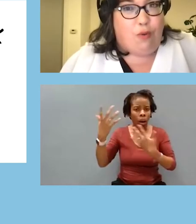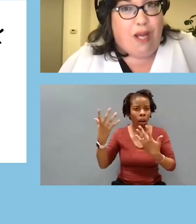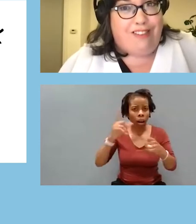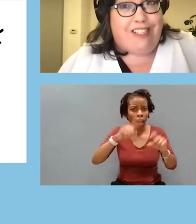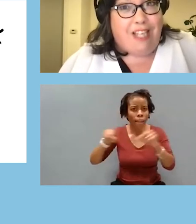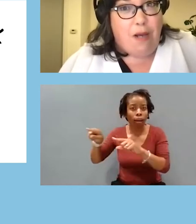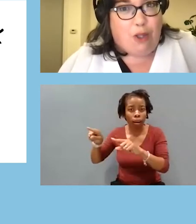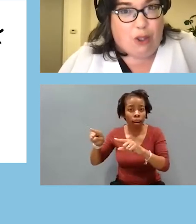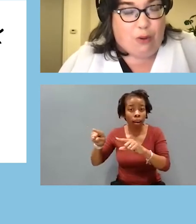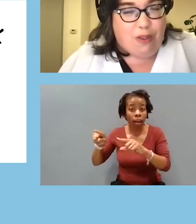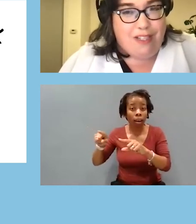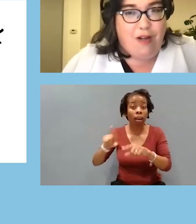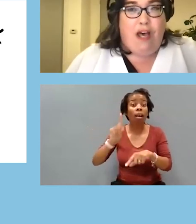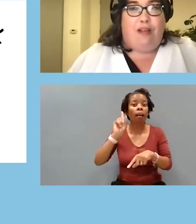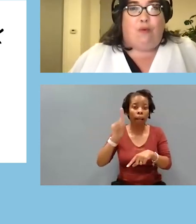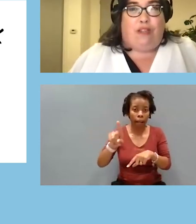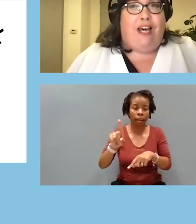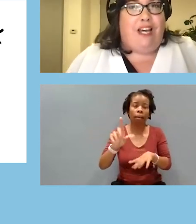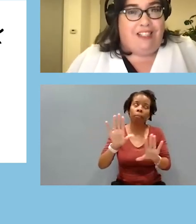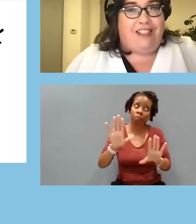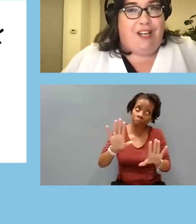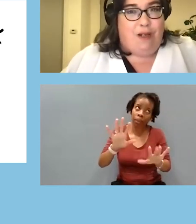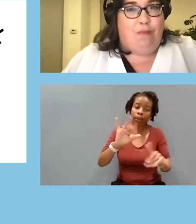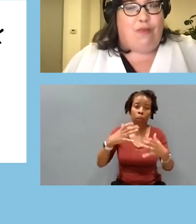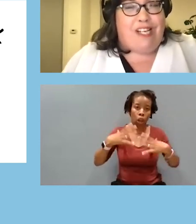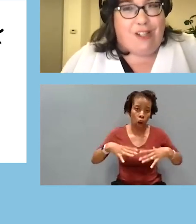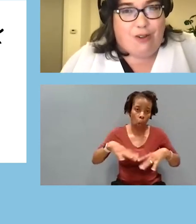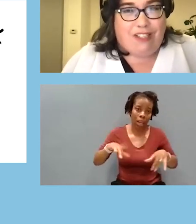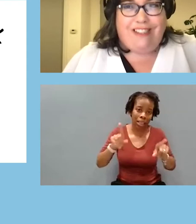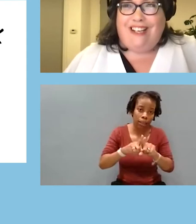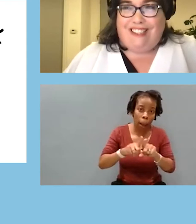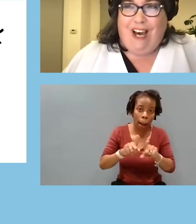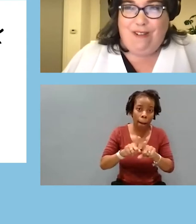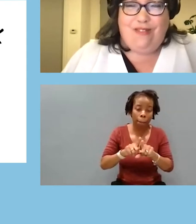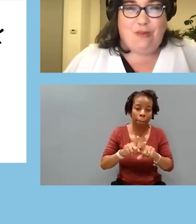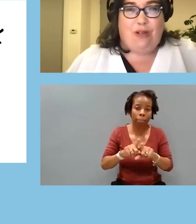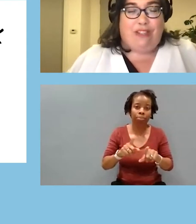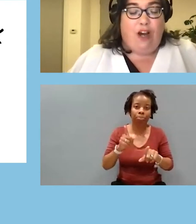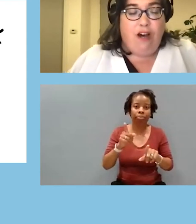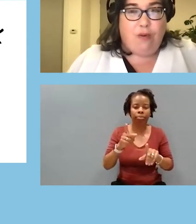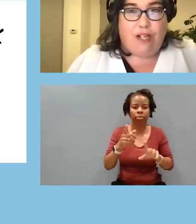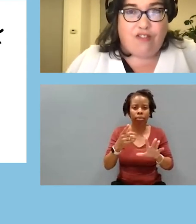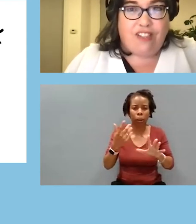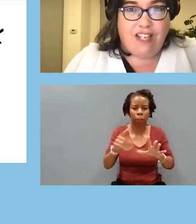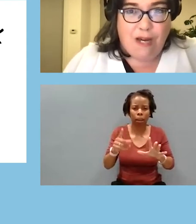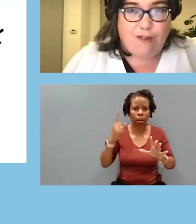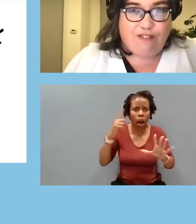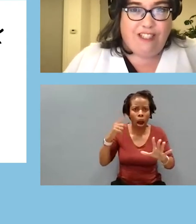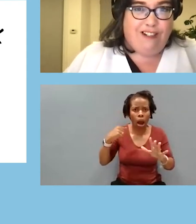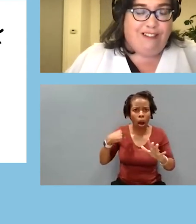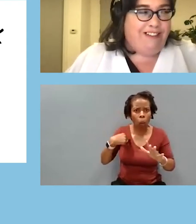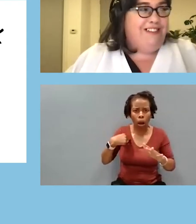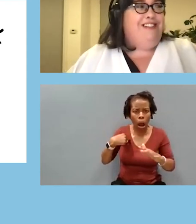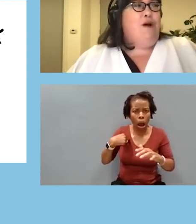most often we're wearing the same clothes. And that has tickled us at times where we're like, oh, we have the same